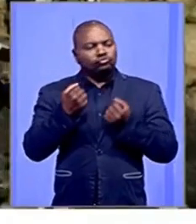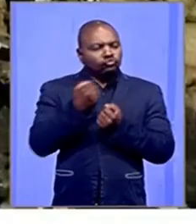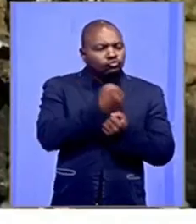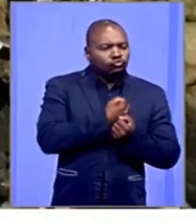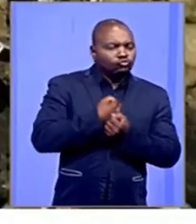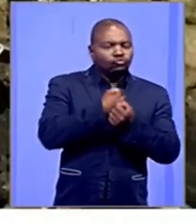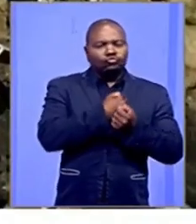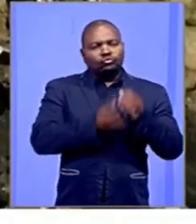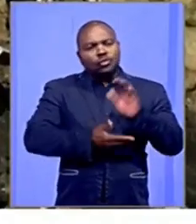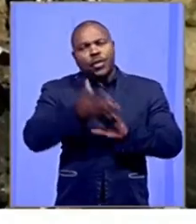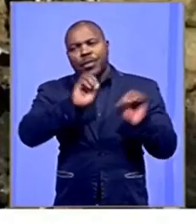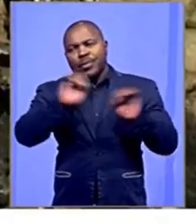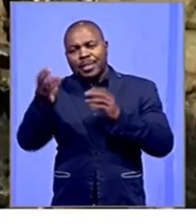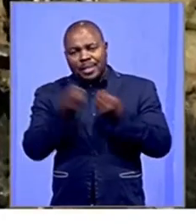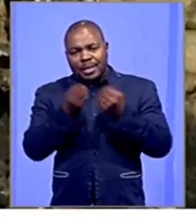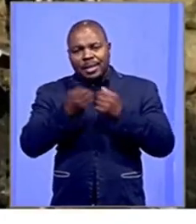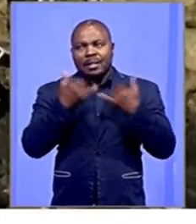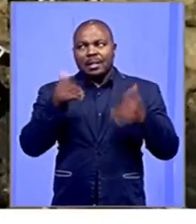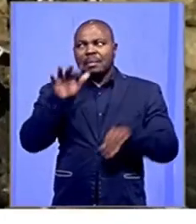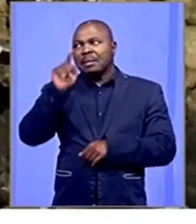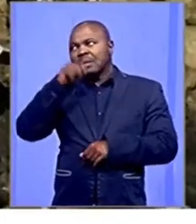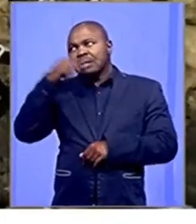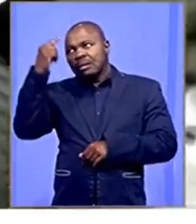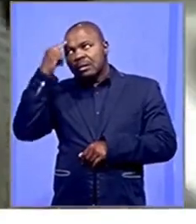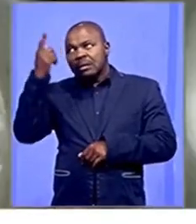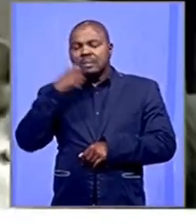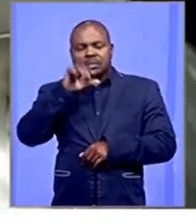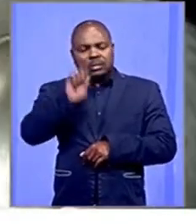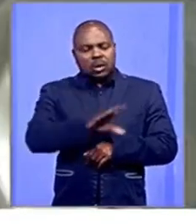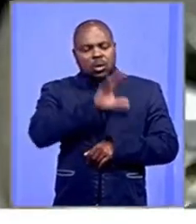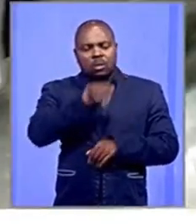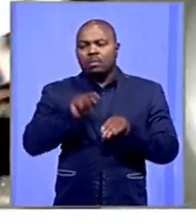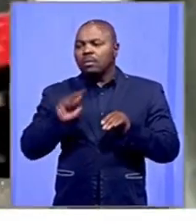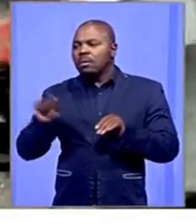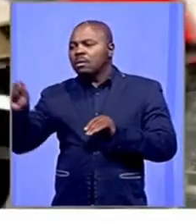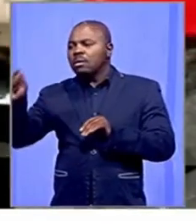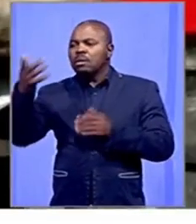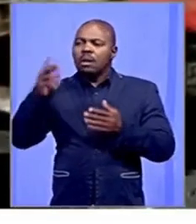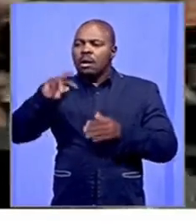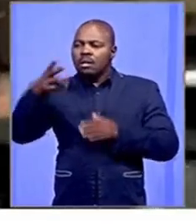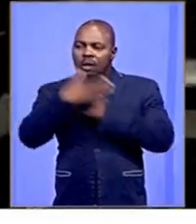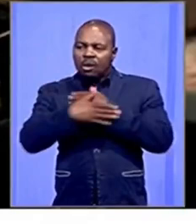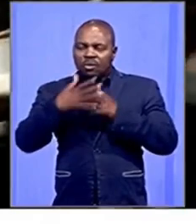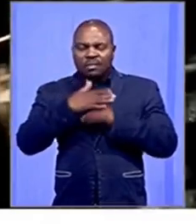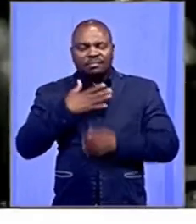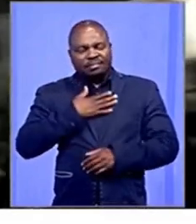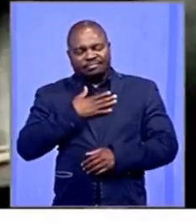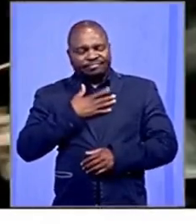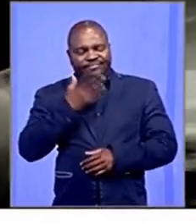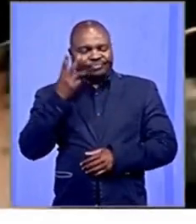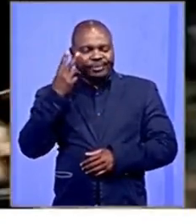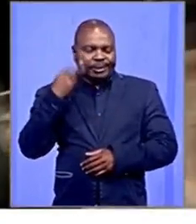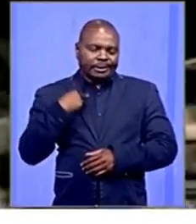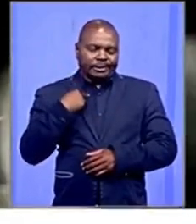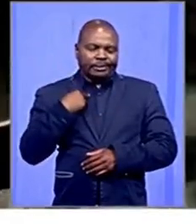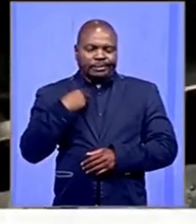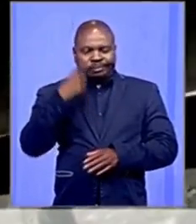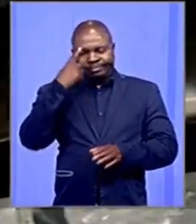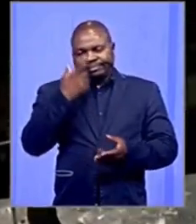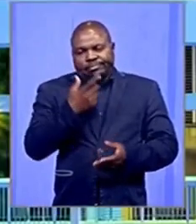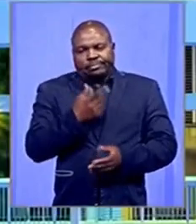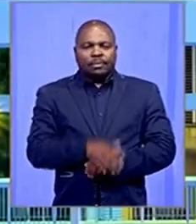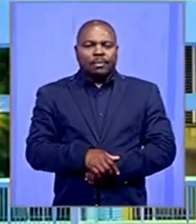naga di tswela pele go nyagamisa bao ba kgaoletsang le Aforika Borwa go fetela dinageng tse ding. Question must be